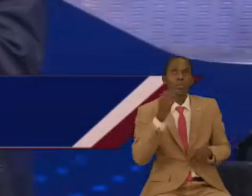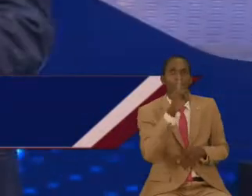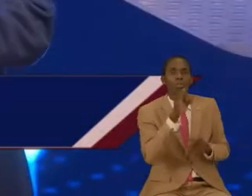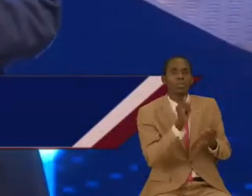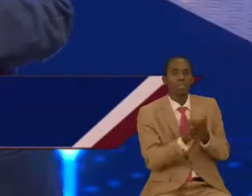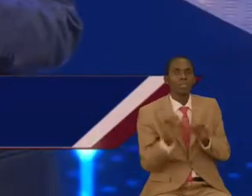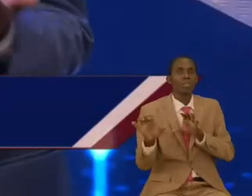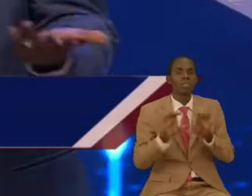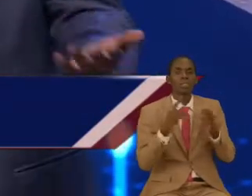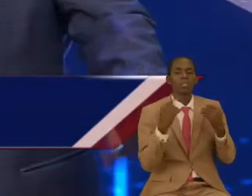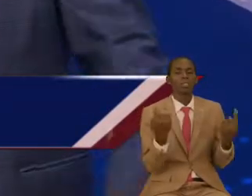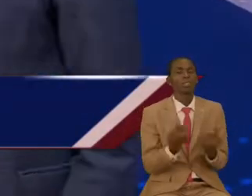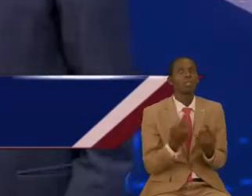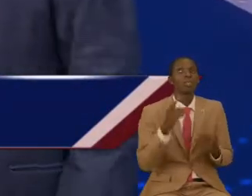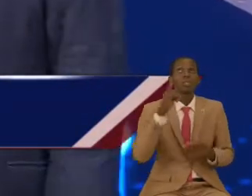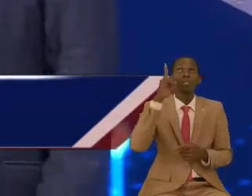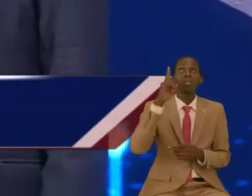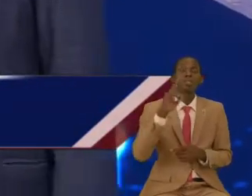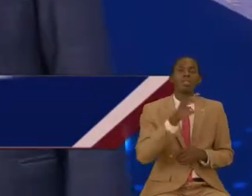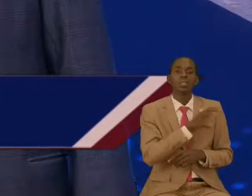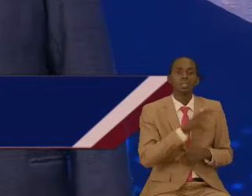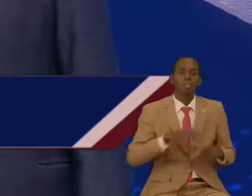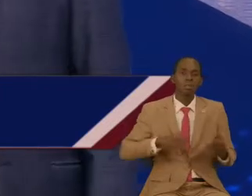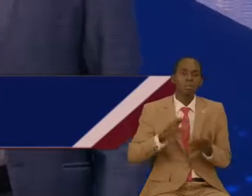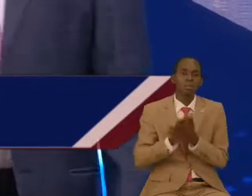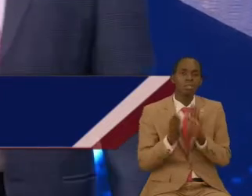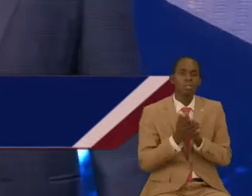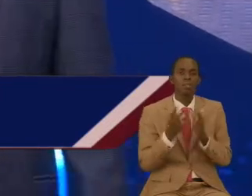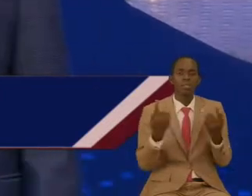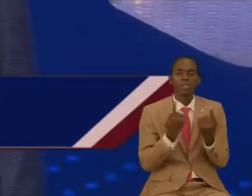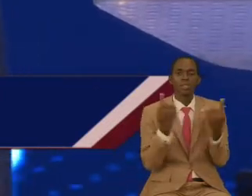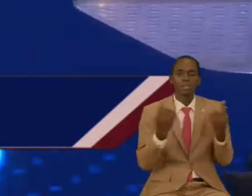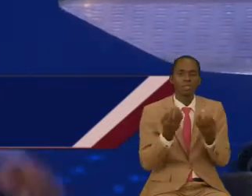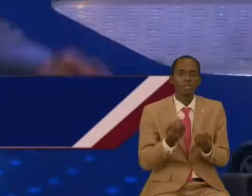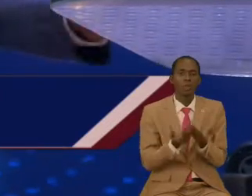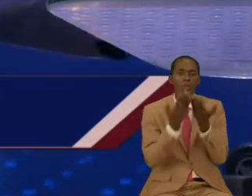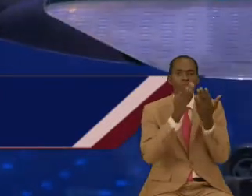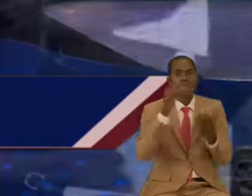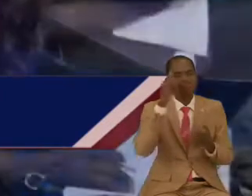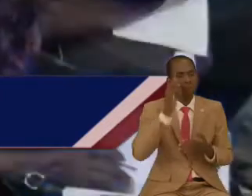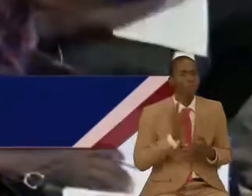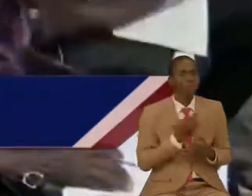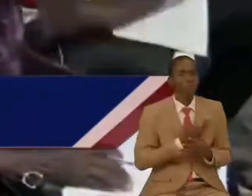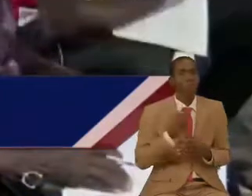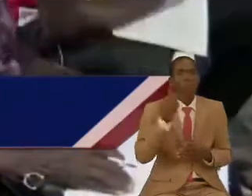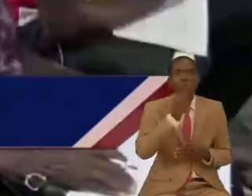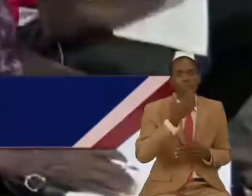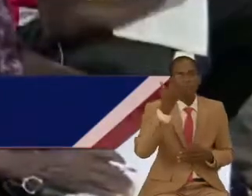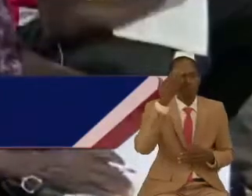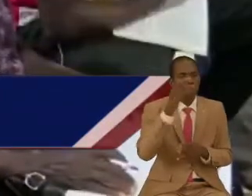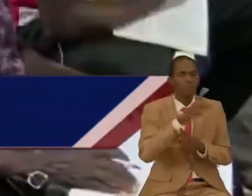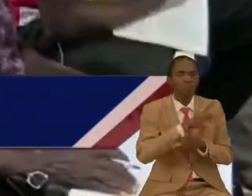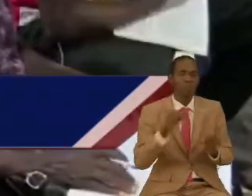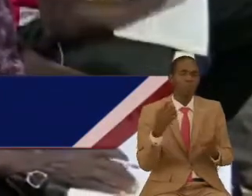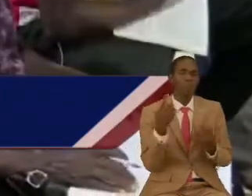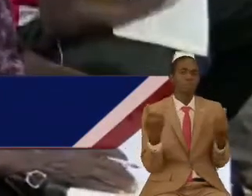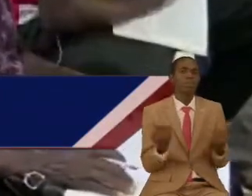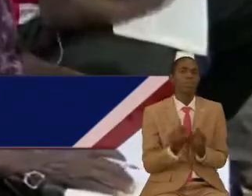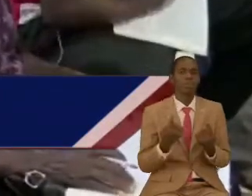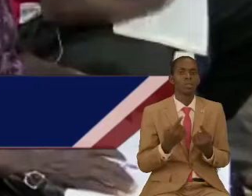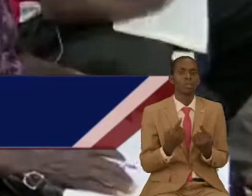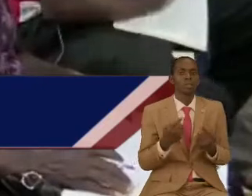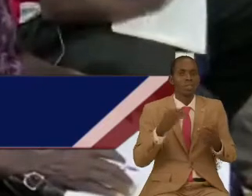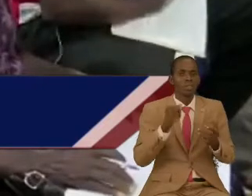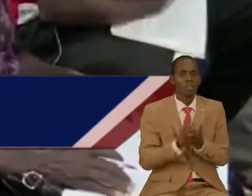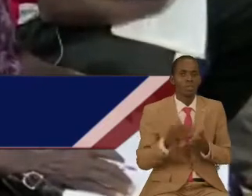sin. He became the sin offering for us, who knew no sin, that we now, because